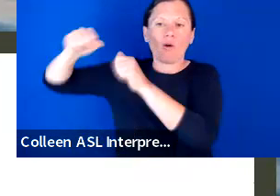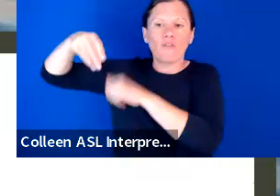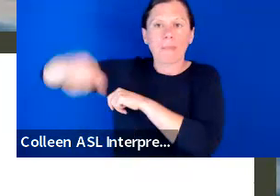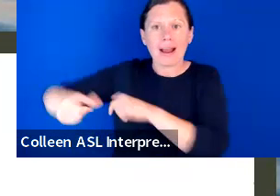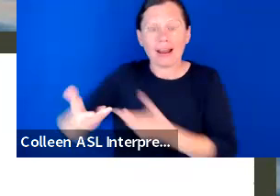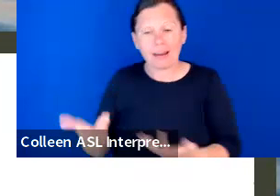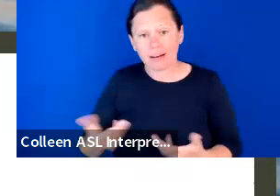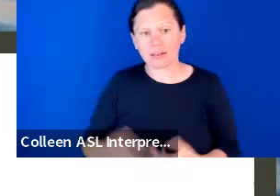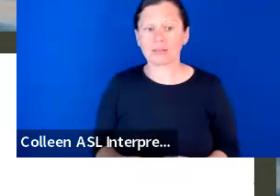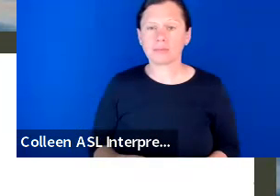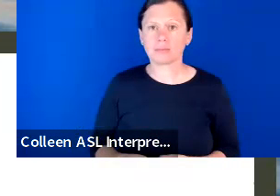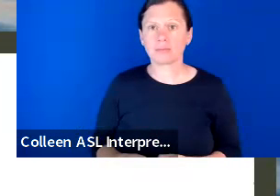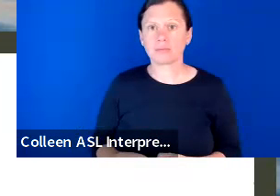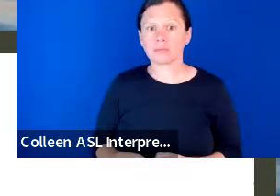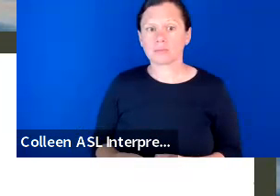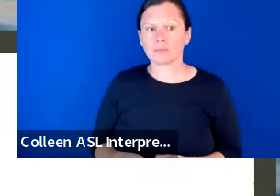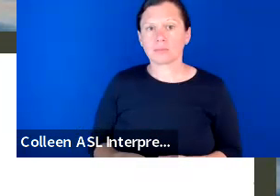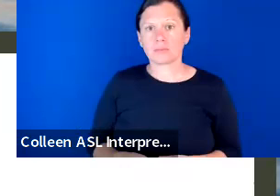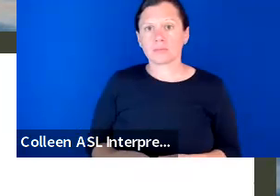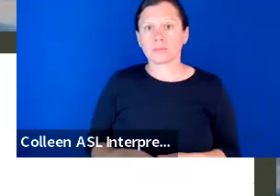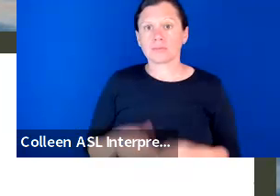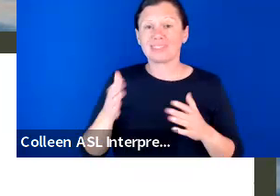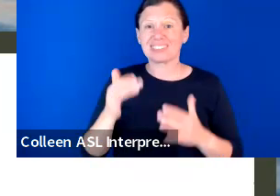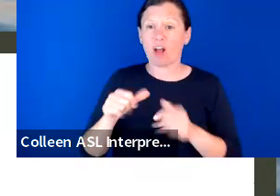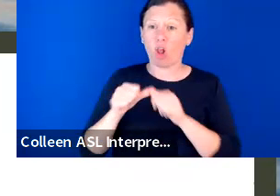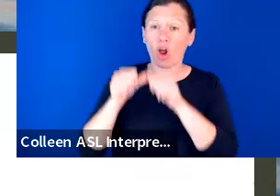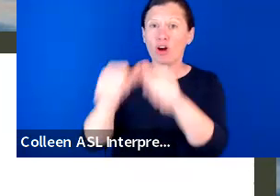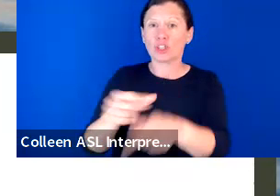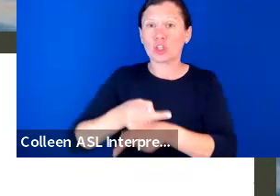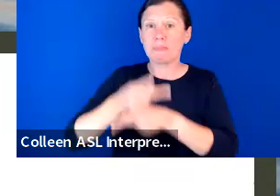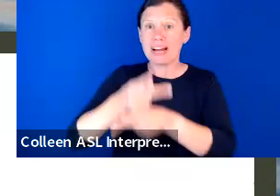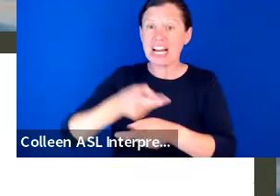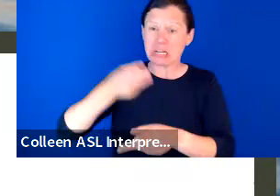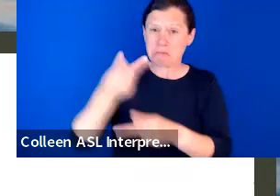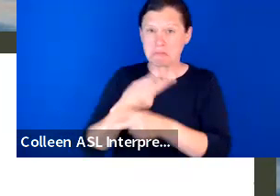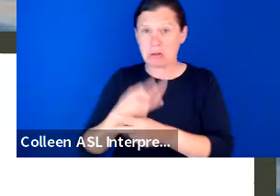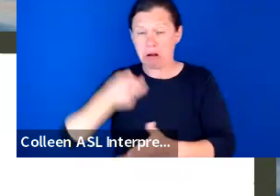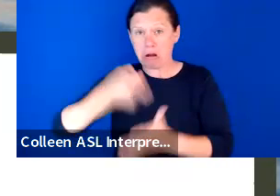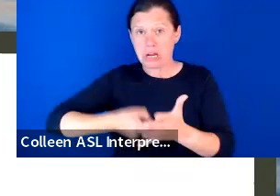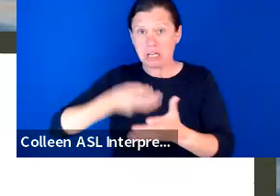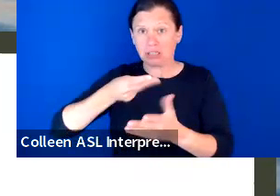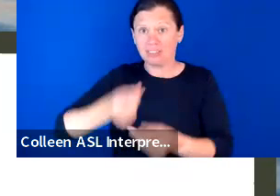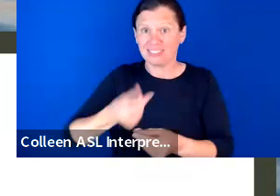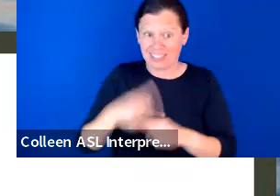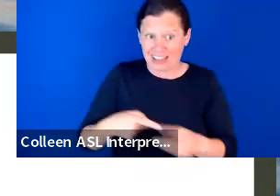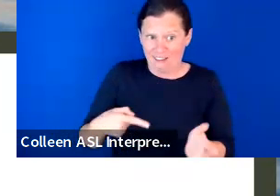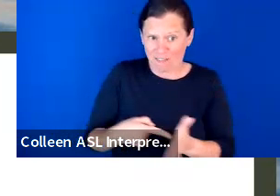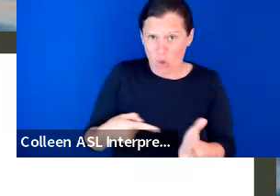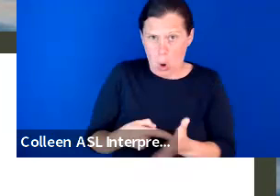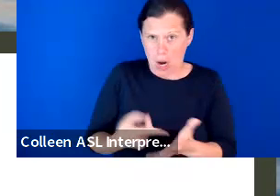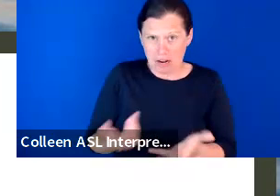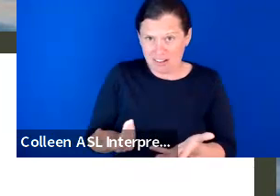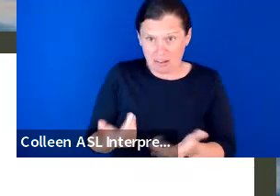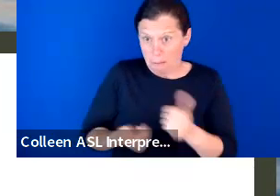Even though long-term care is a predictable cost, most of us don't have a way to pay for it. The median household income for